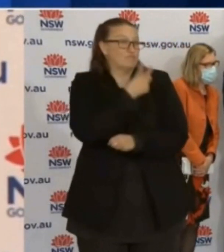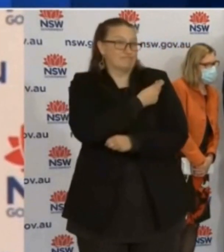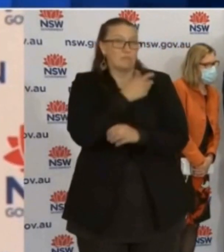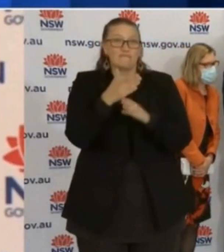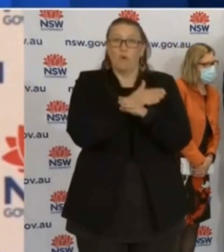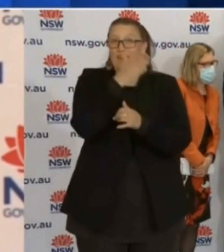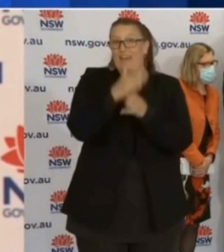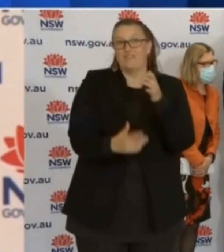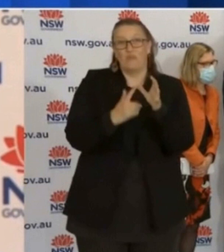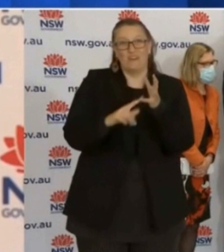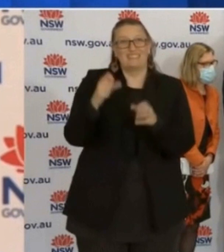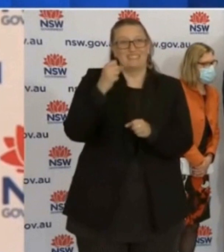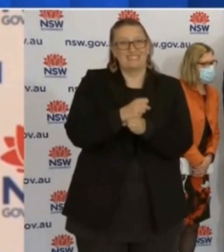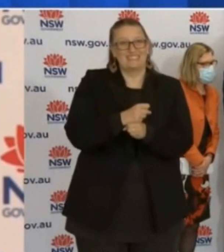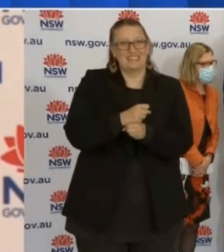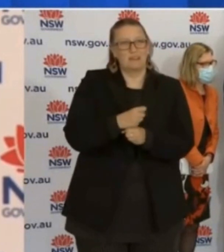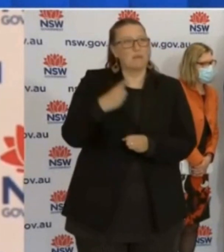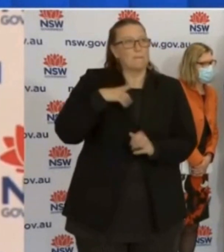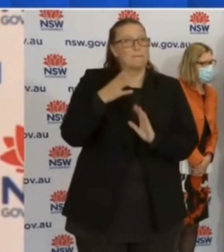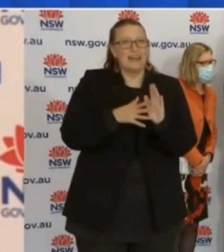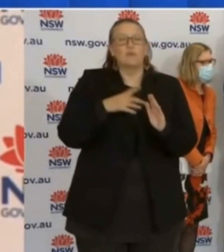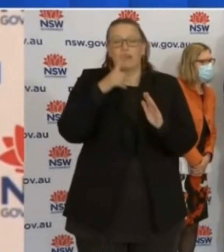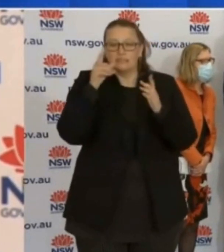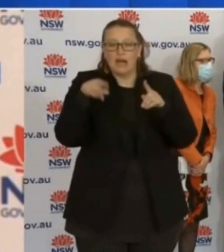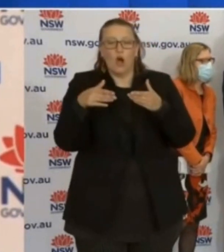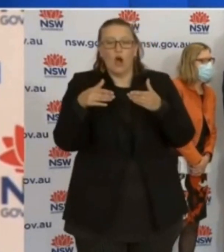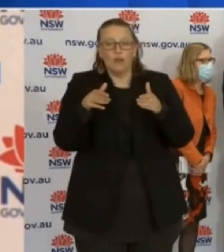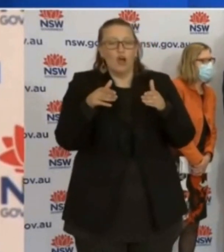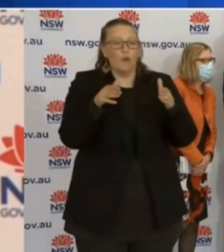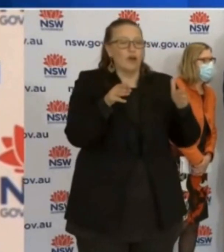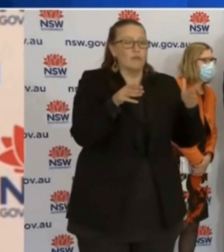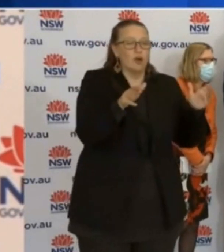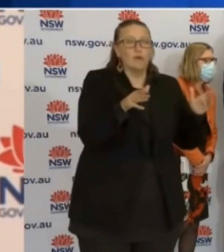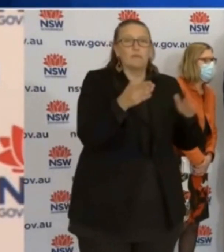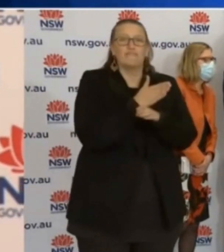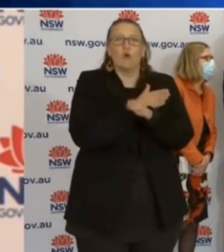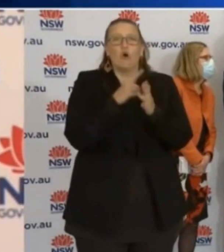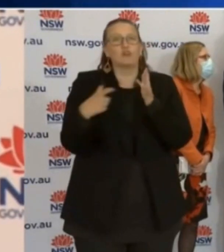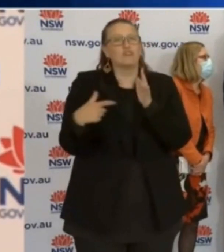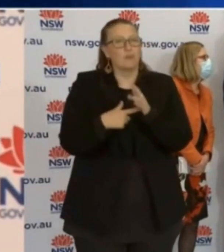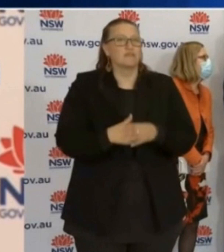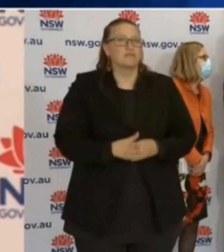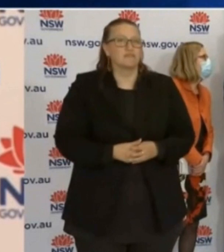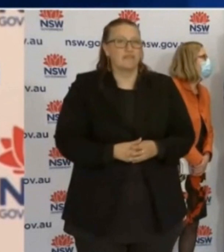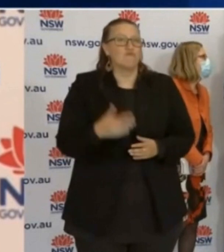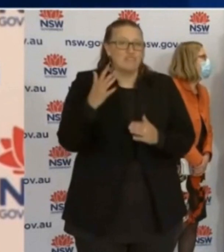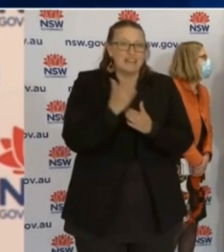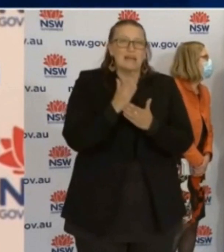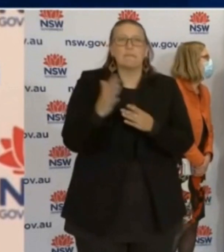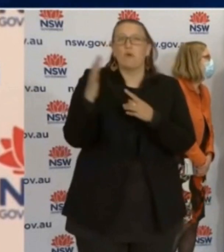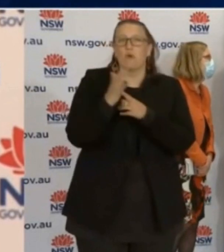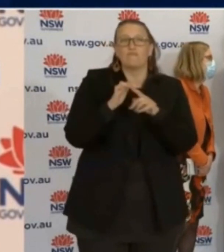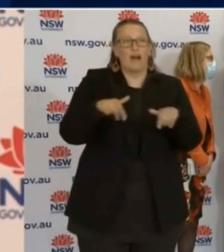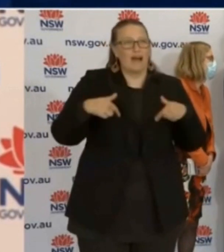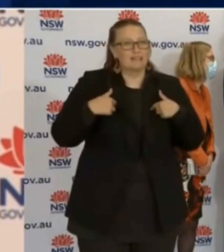us opportunity as to what people can do in September and October. But it's really important for us to make sure that we provide the